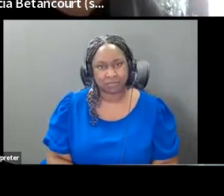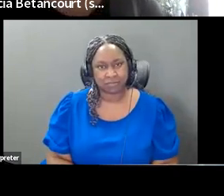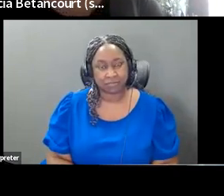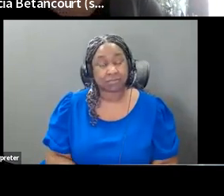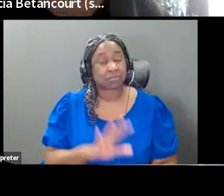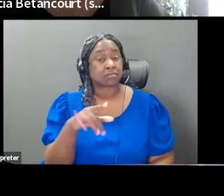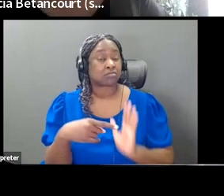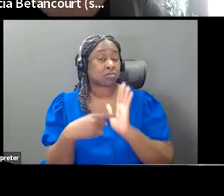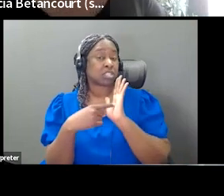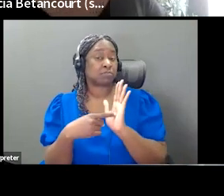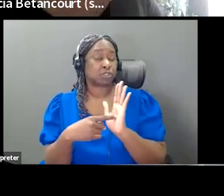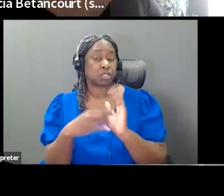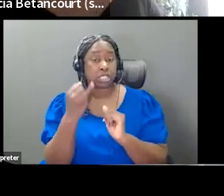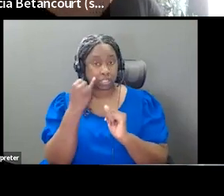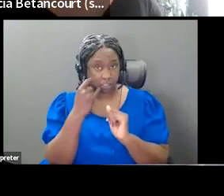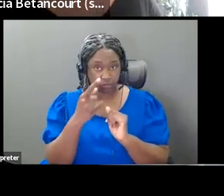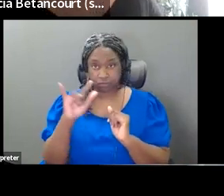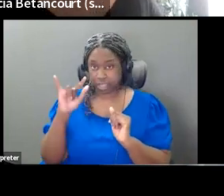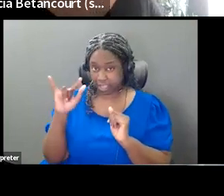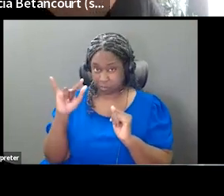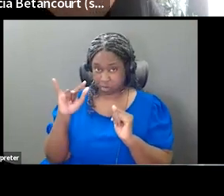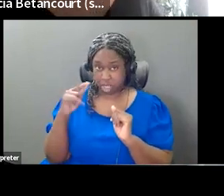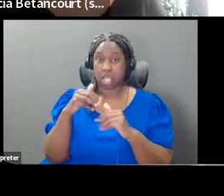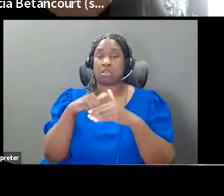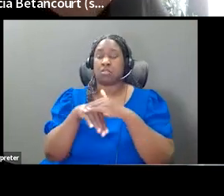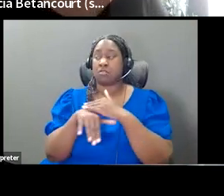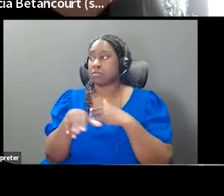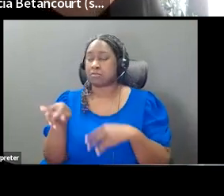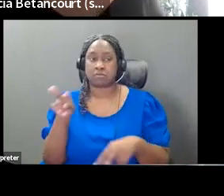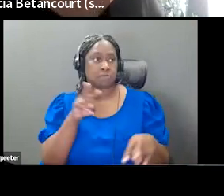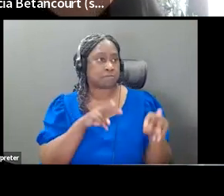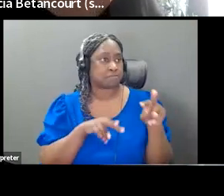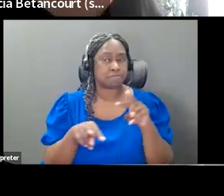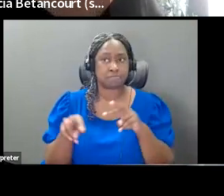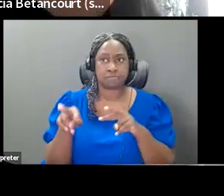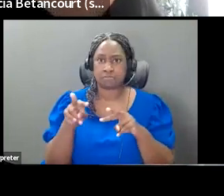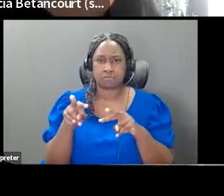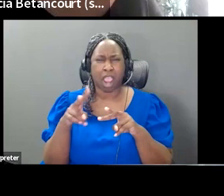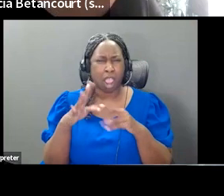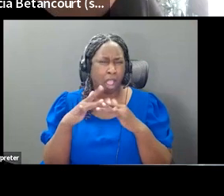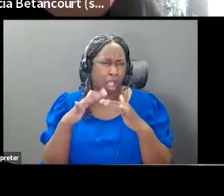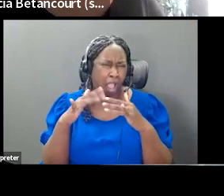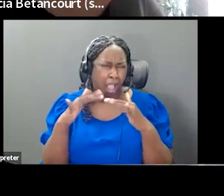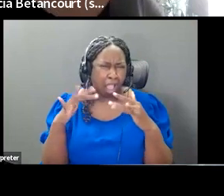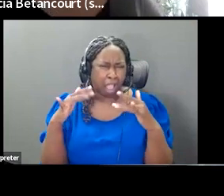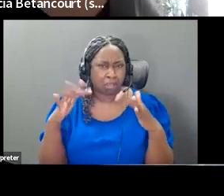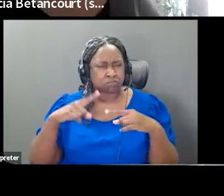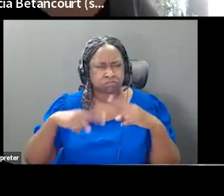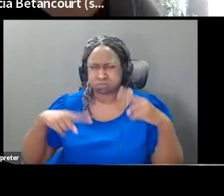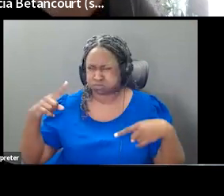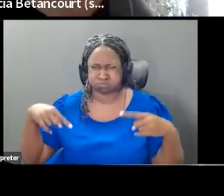I always give, if you walk into any airport and you look around, there's every type of person. There is